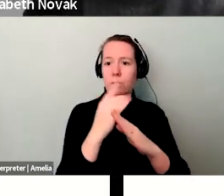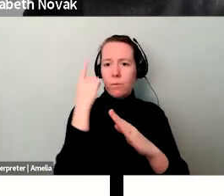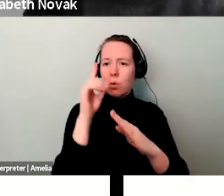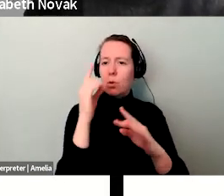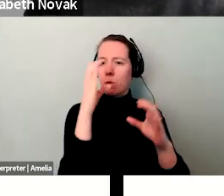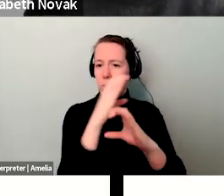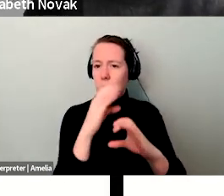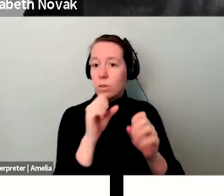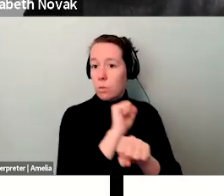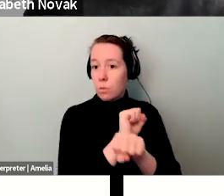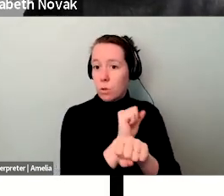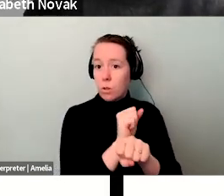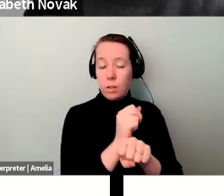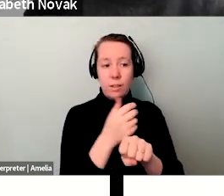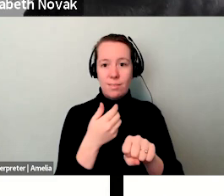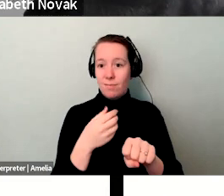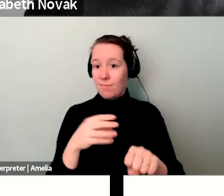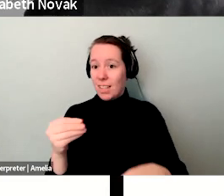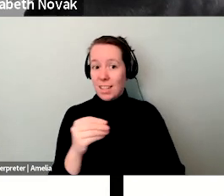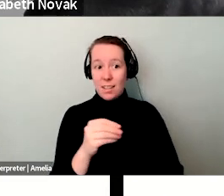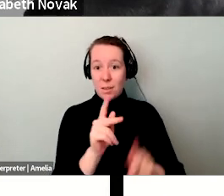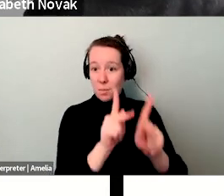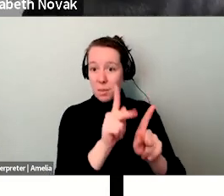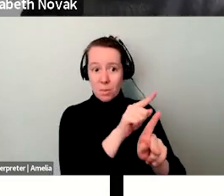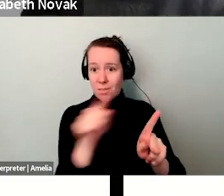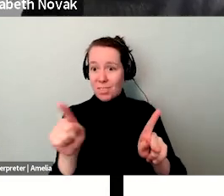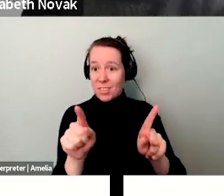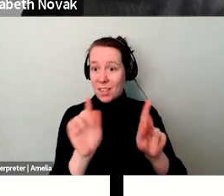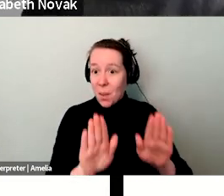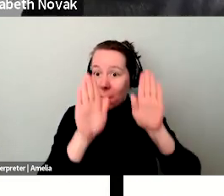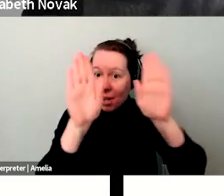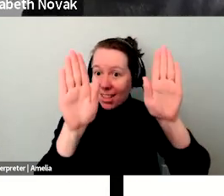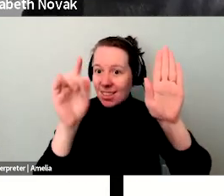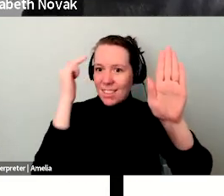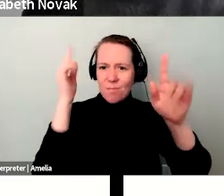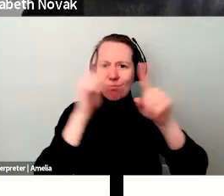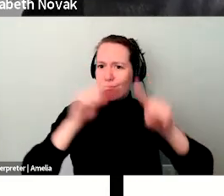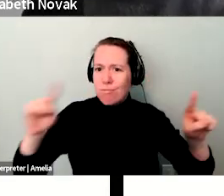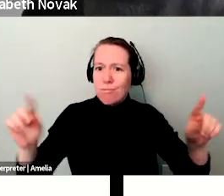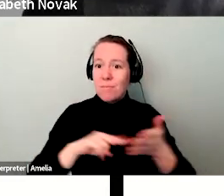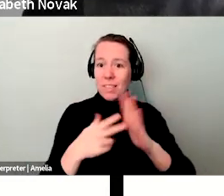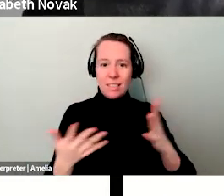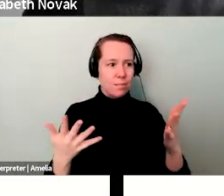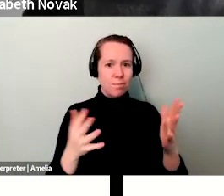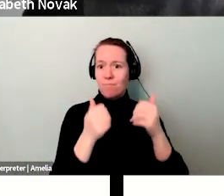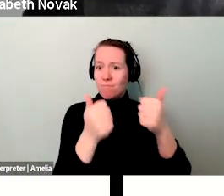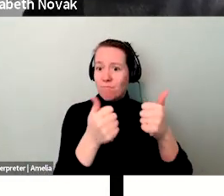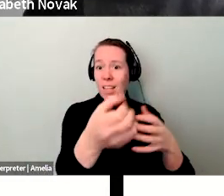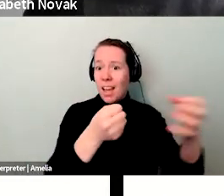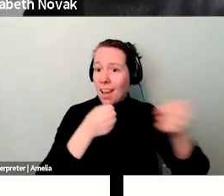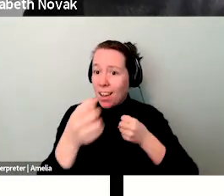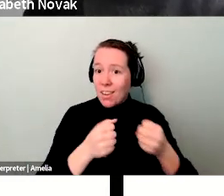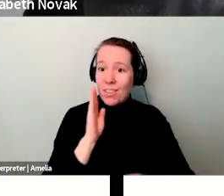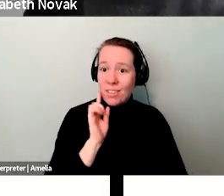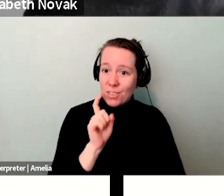and that we should be looking at hiring them. So I thank Kristen very much for a